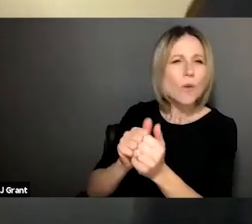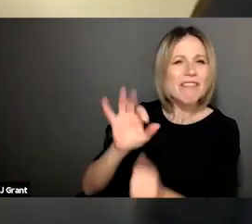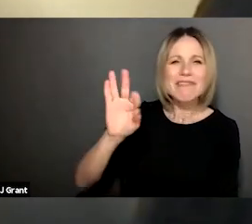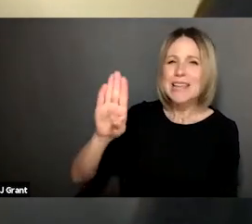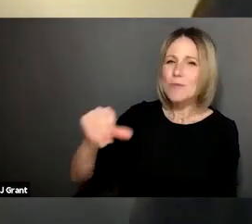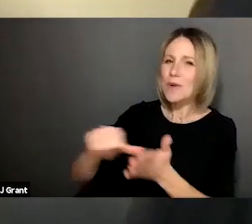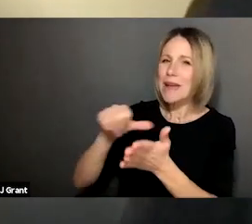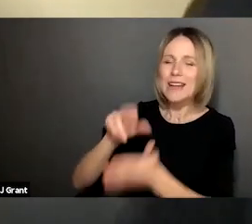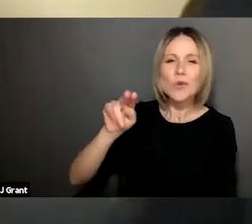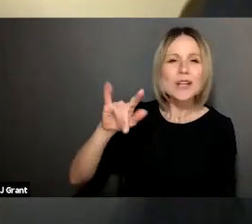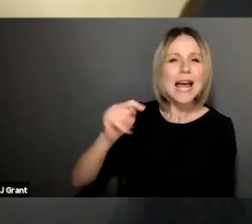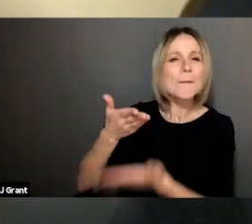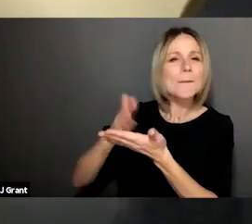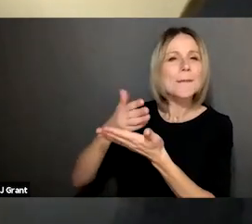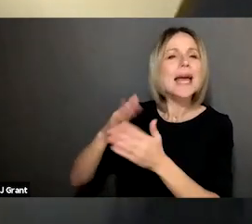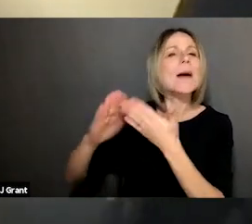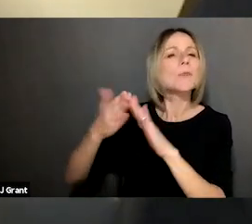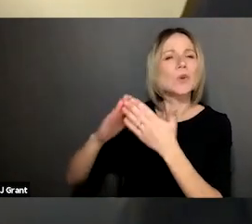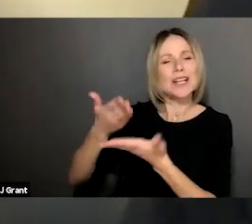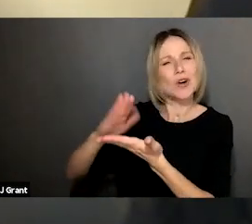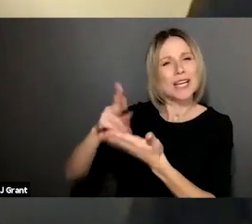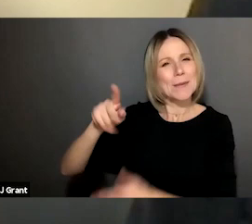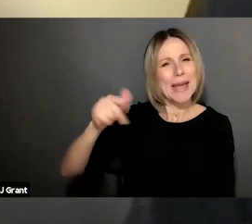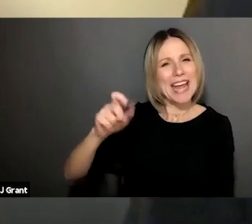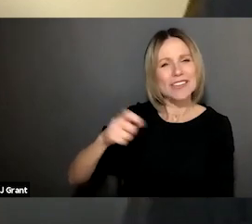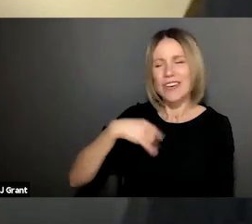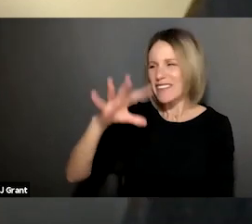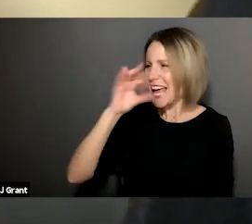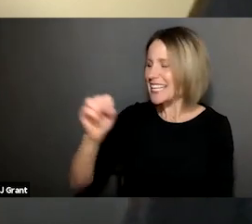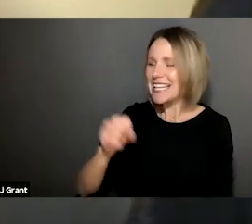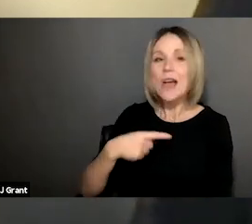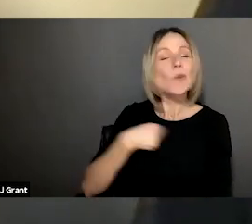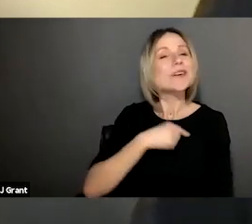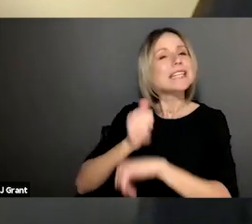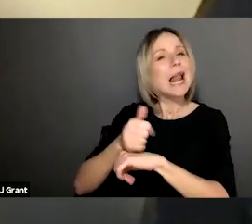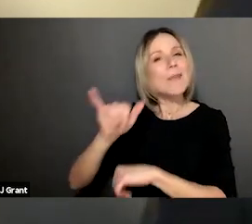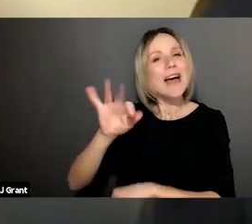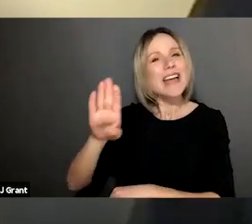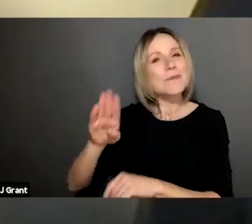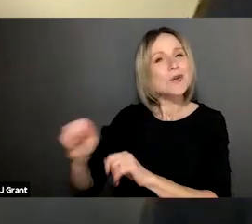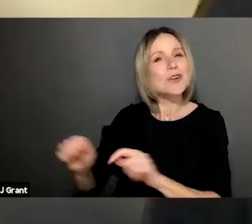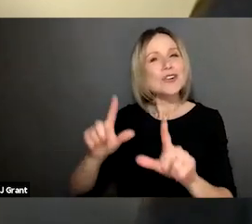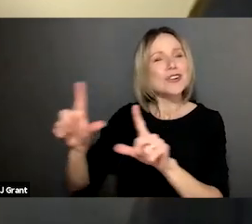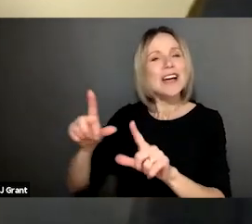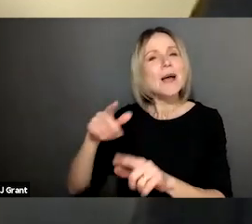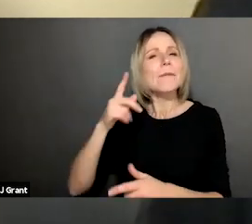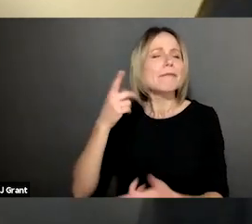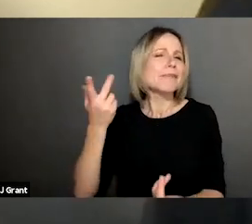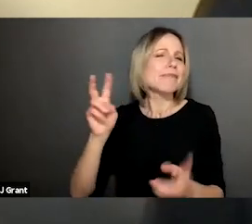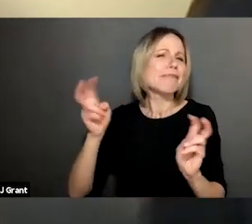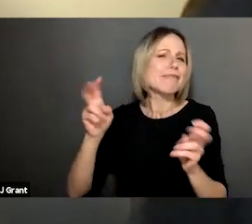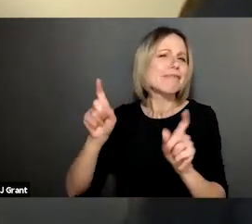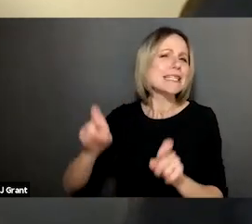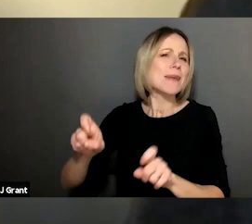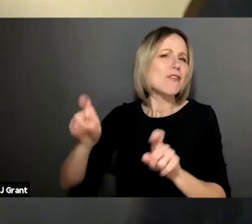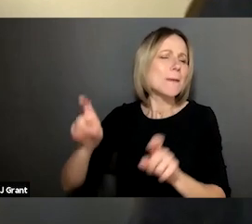we set up as a kind of experiment in community. Mm-hmm. I knew we weren't going to beat Facebook